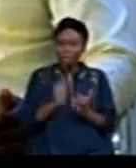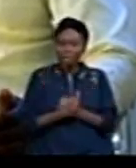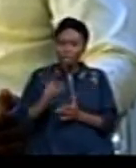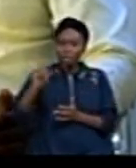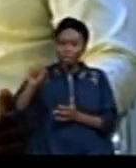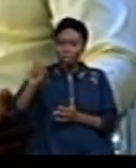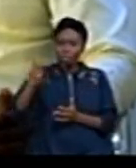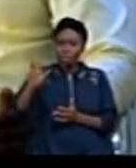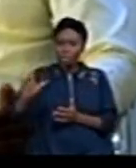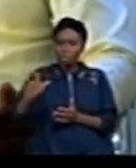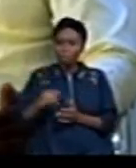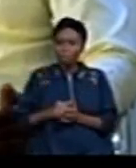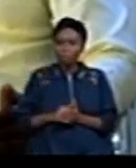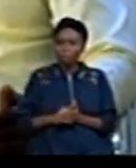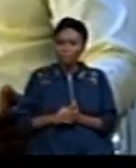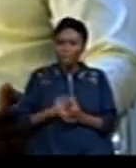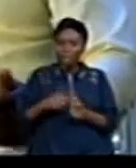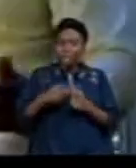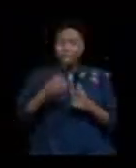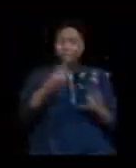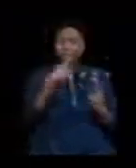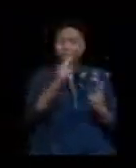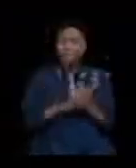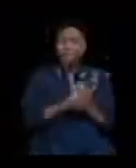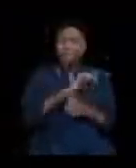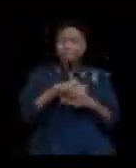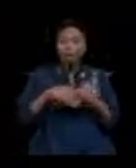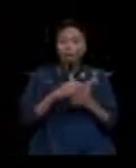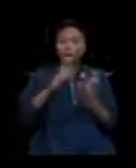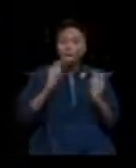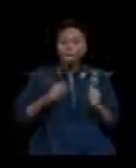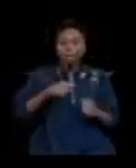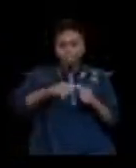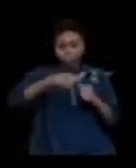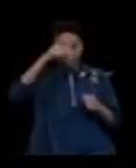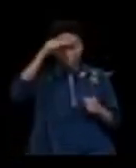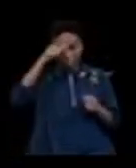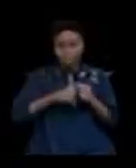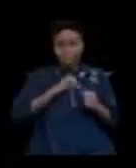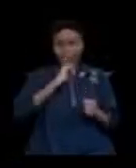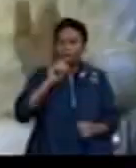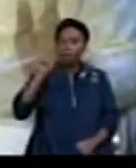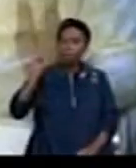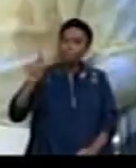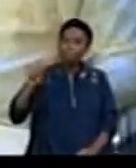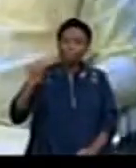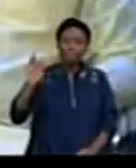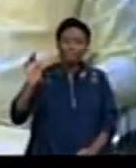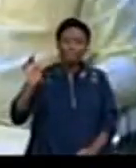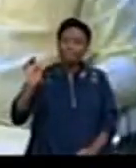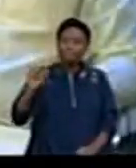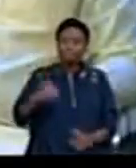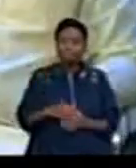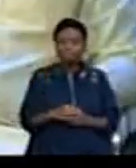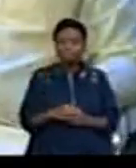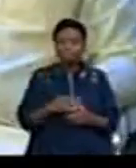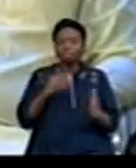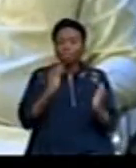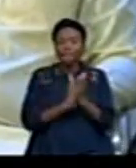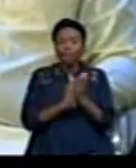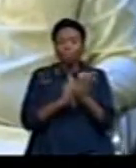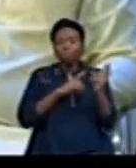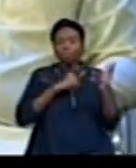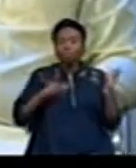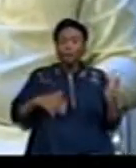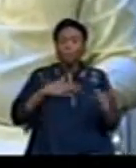2023. Then he said, all he can remember is 2019. Praise the Lord.